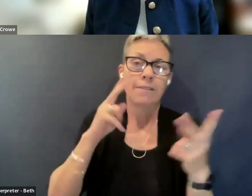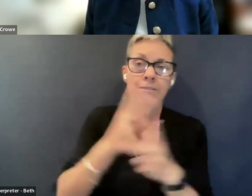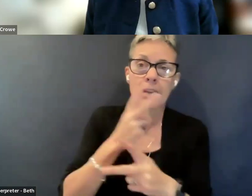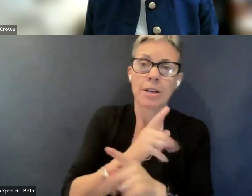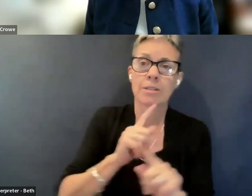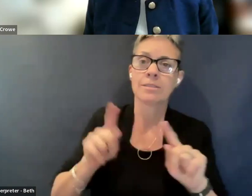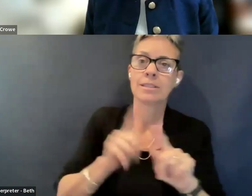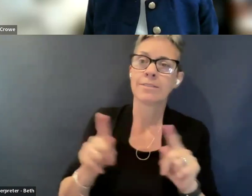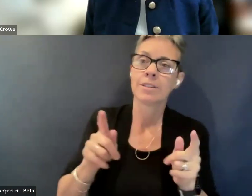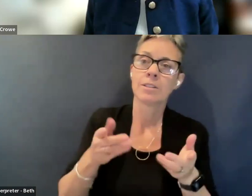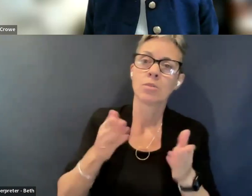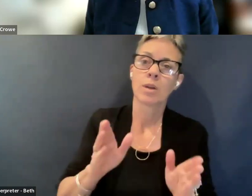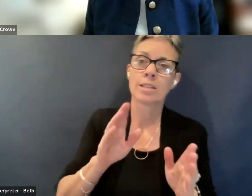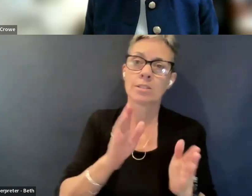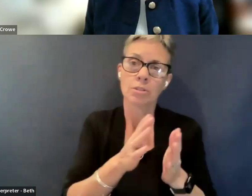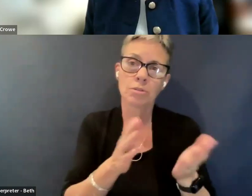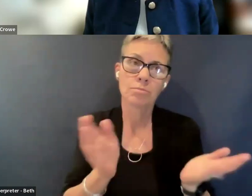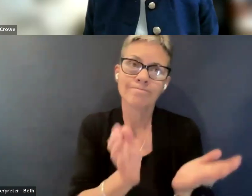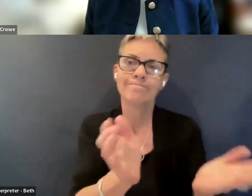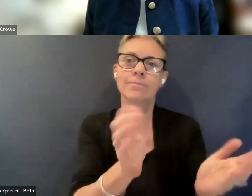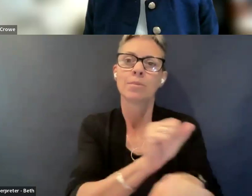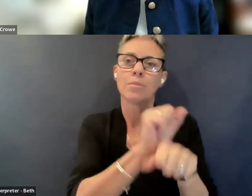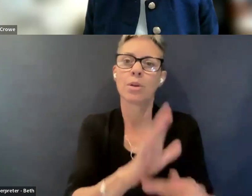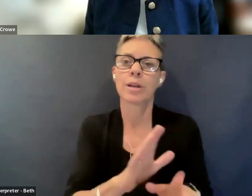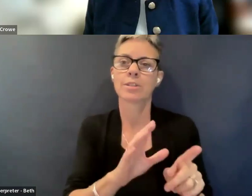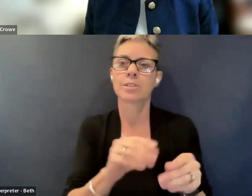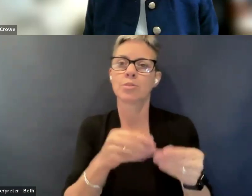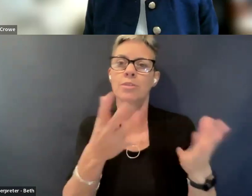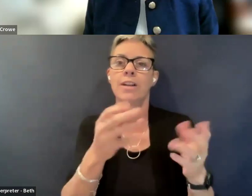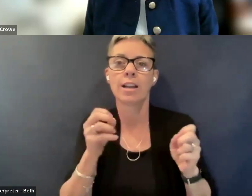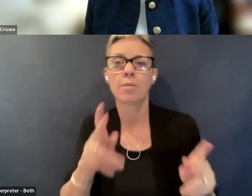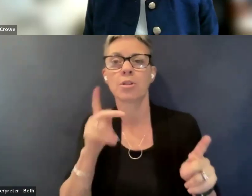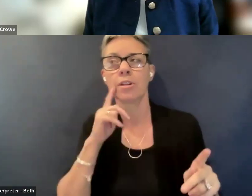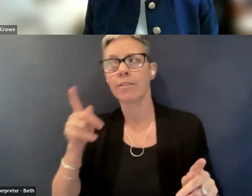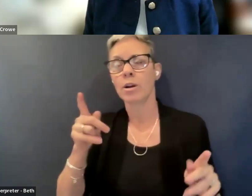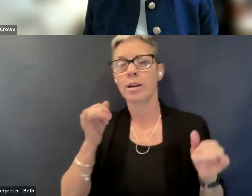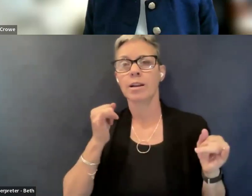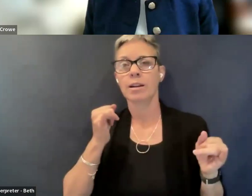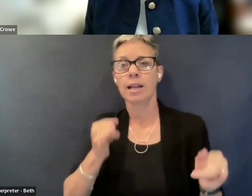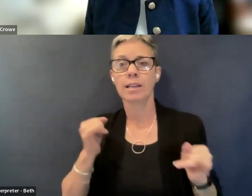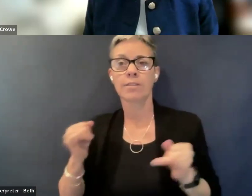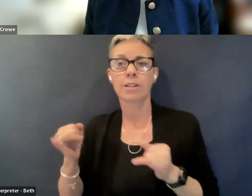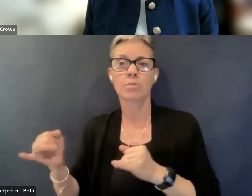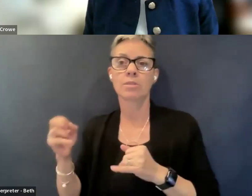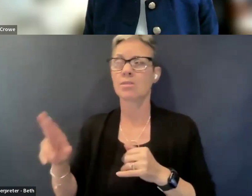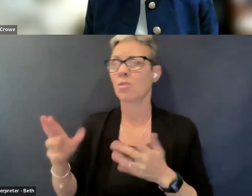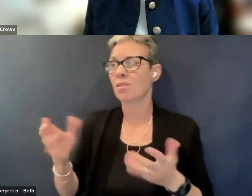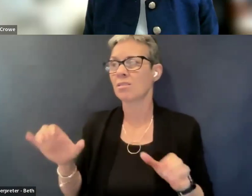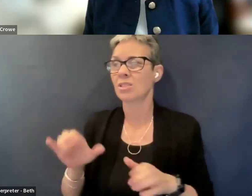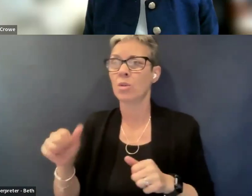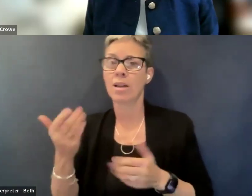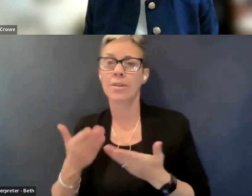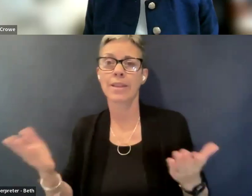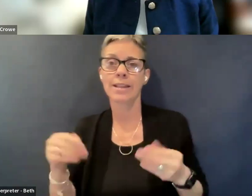either incent employers to provide opportunities for individuals or do some other things to